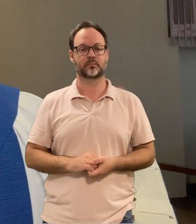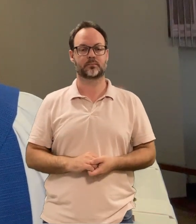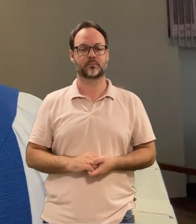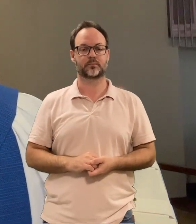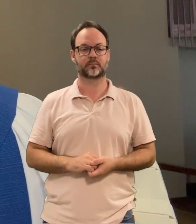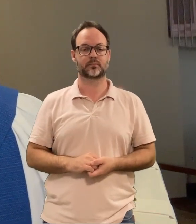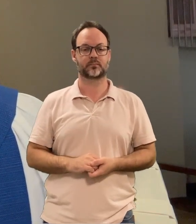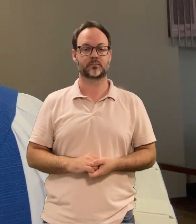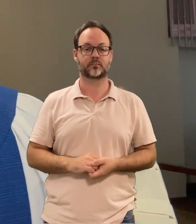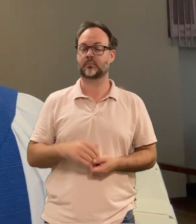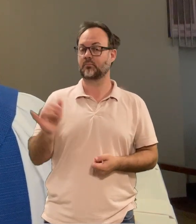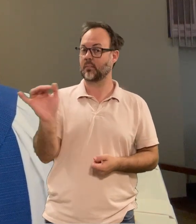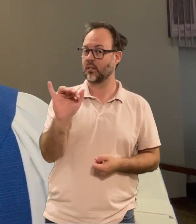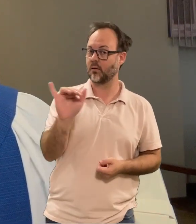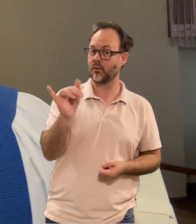and death.